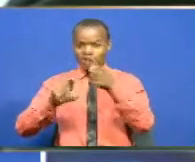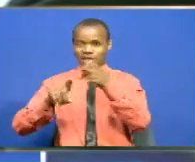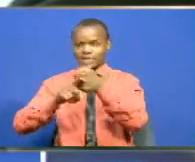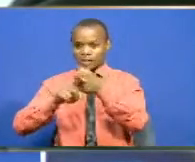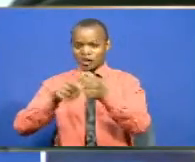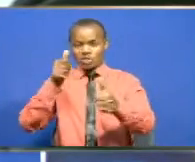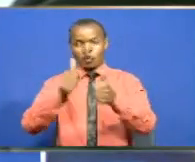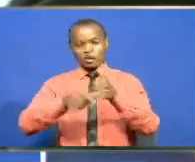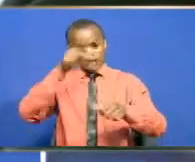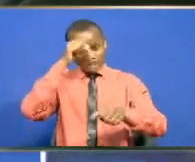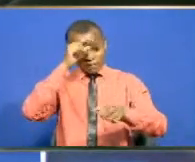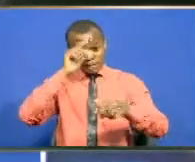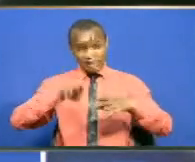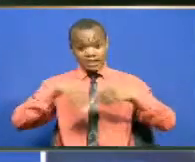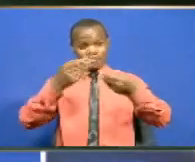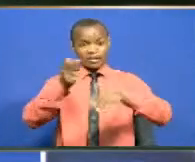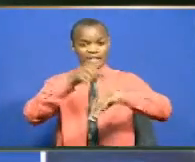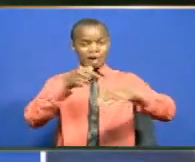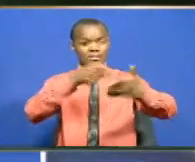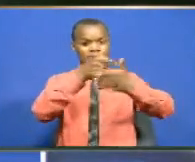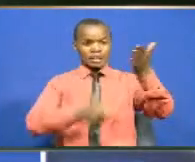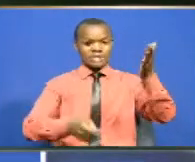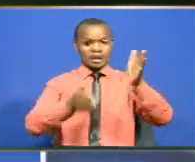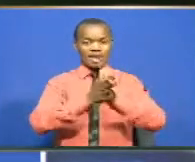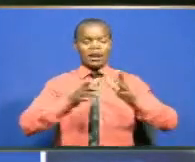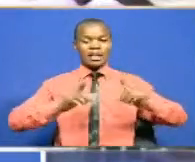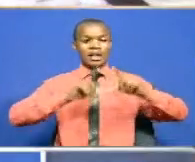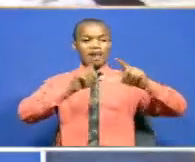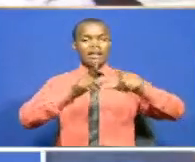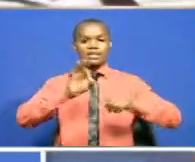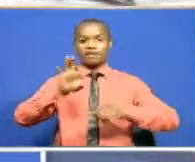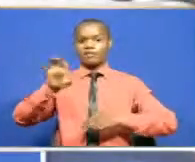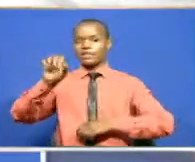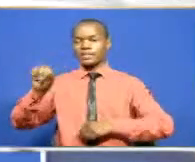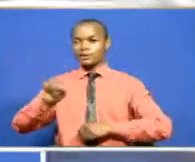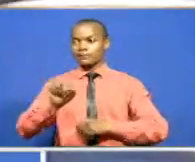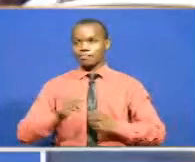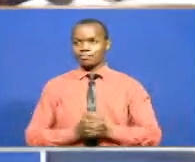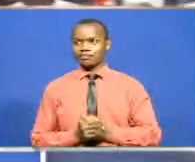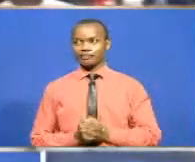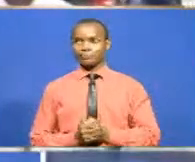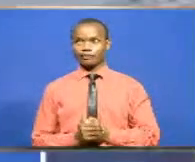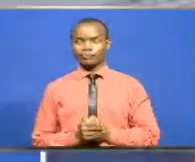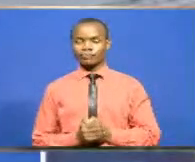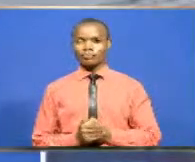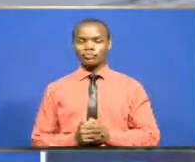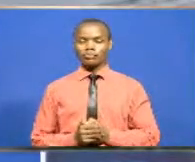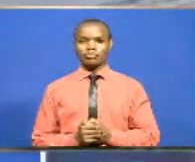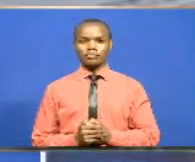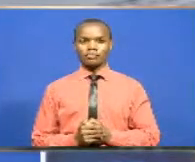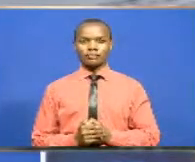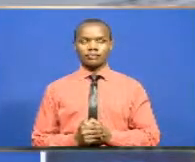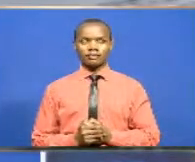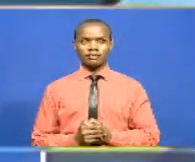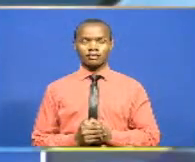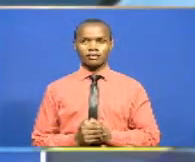to government in duties, taxes, and license fees. Betty Kiptum, Channel One Business.